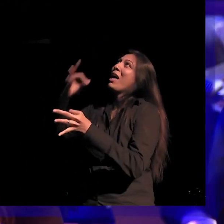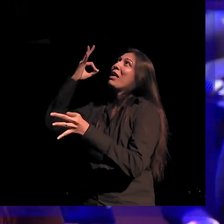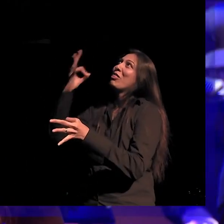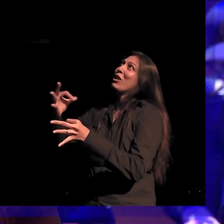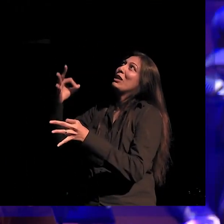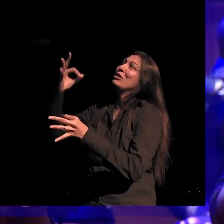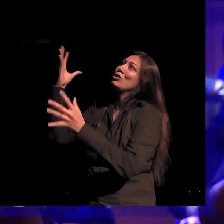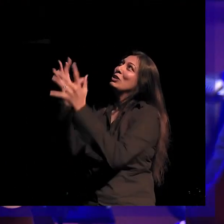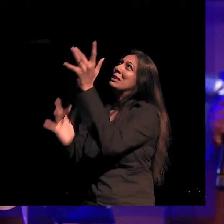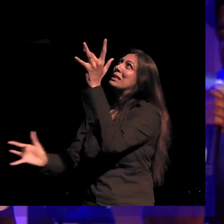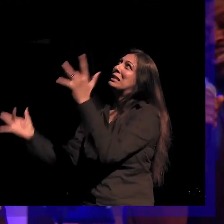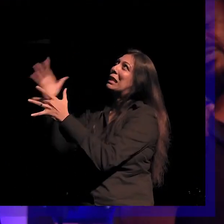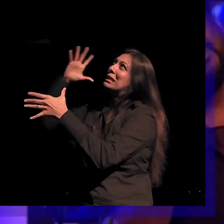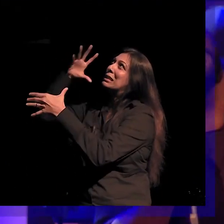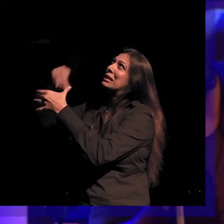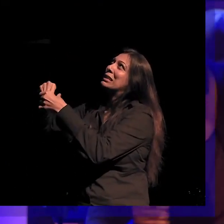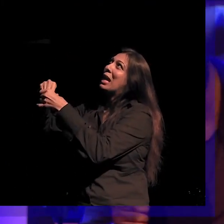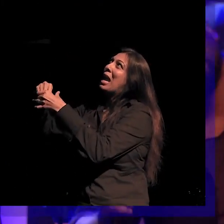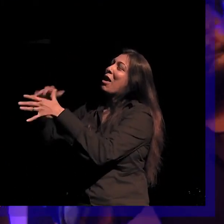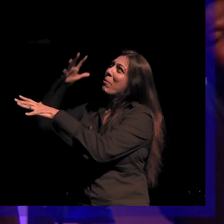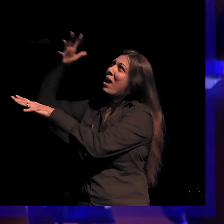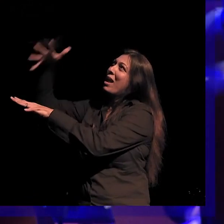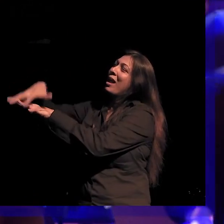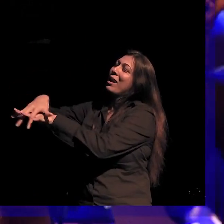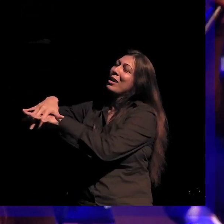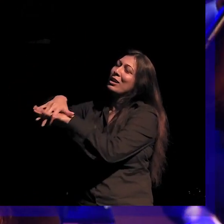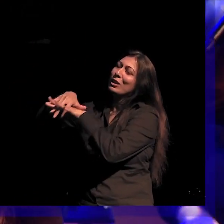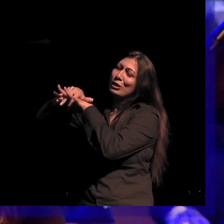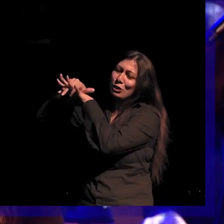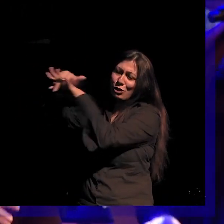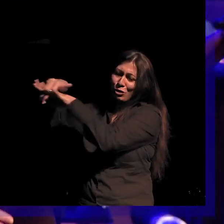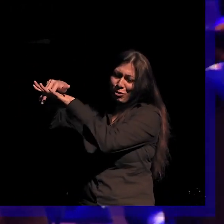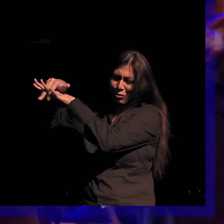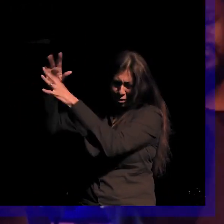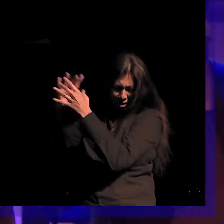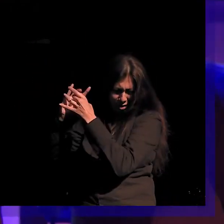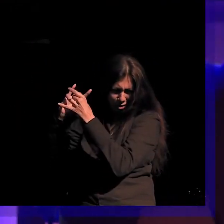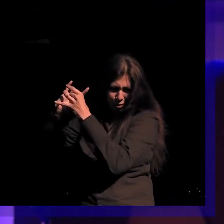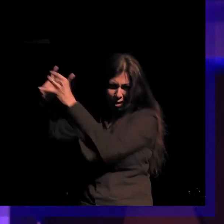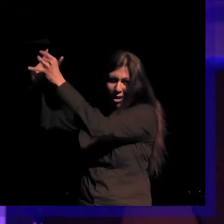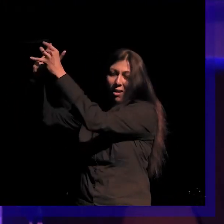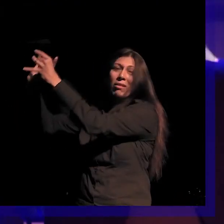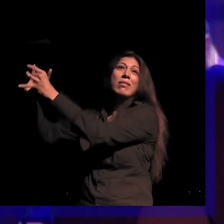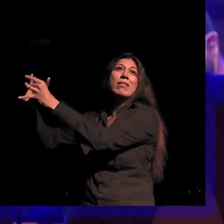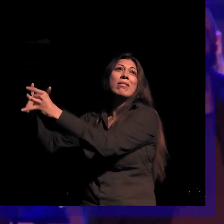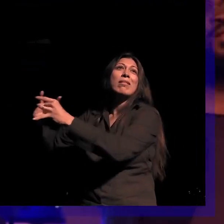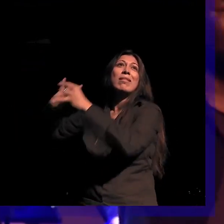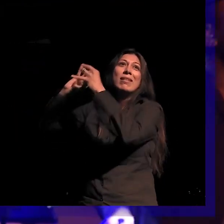my anchor to the